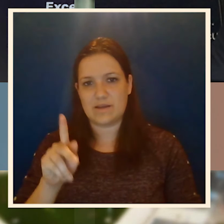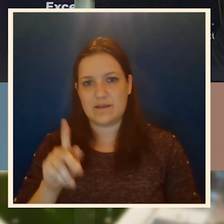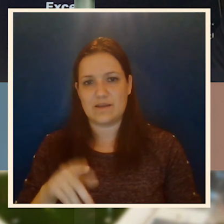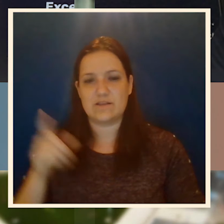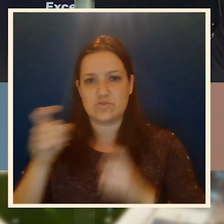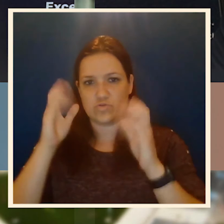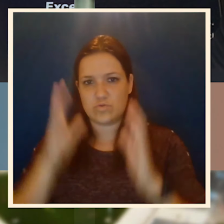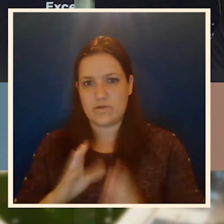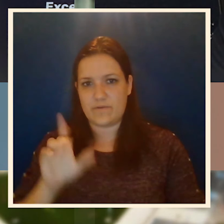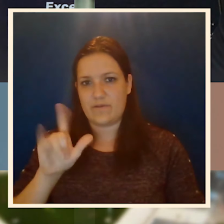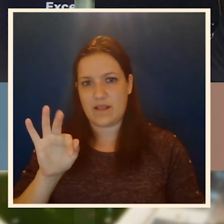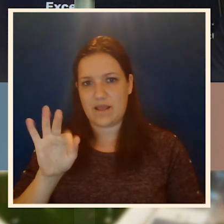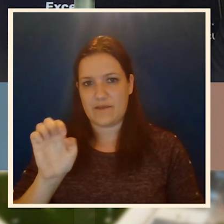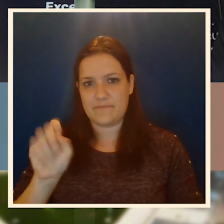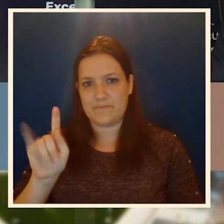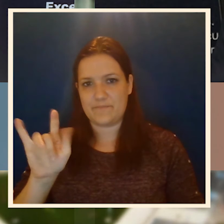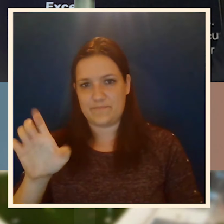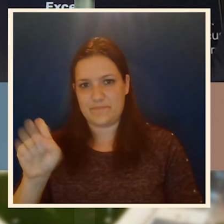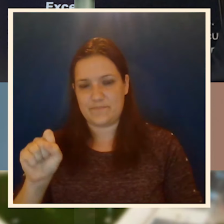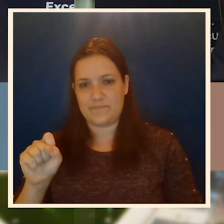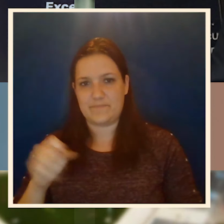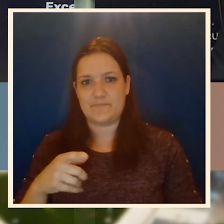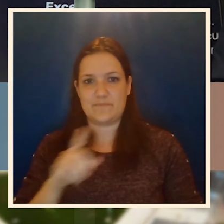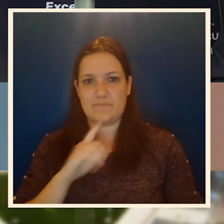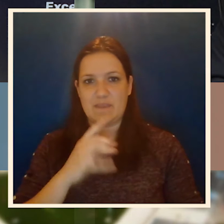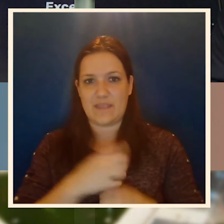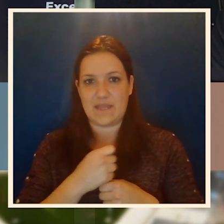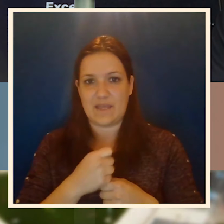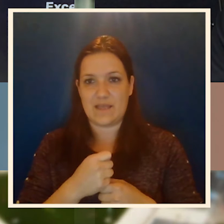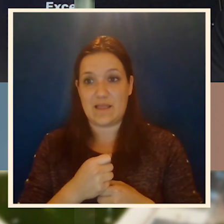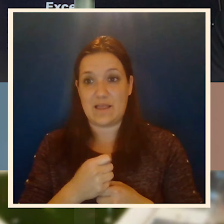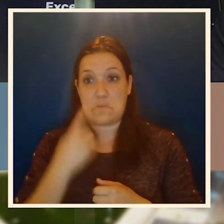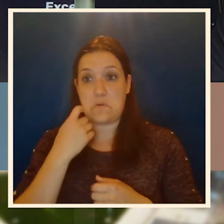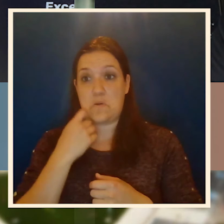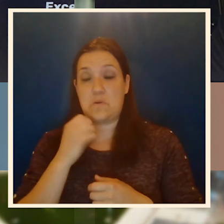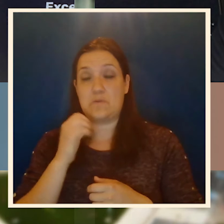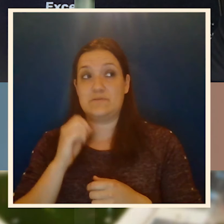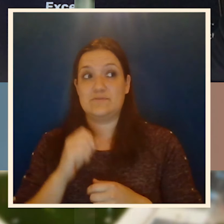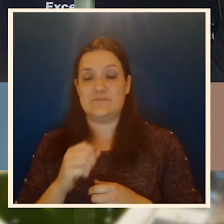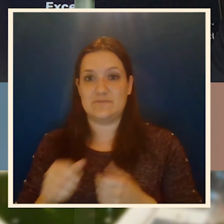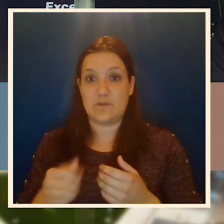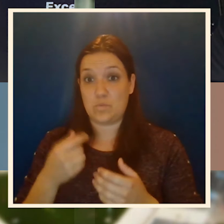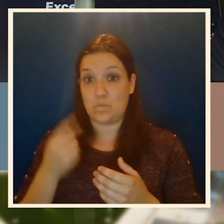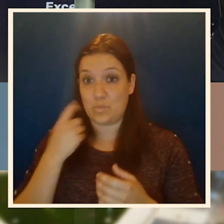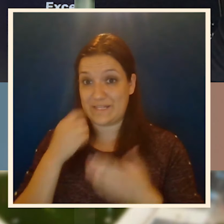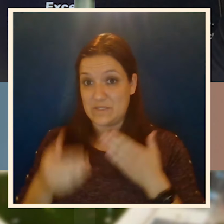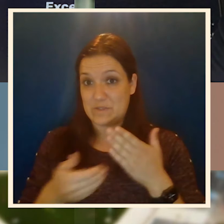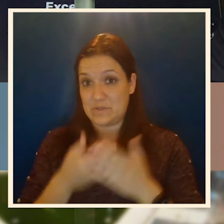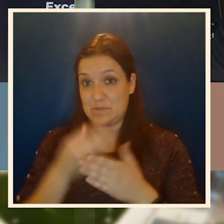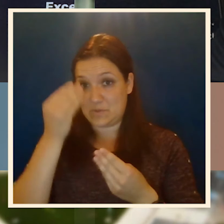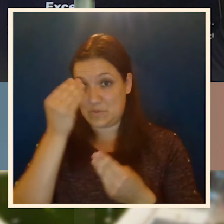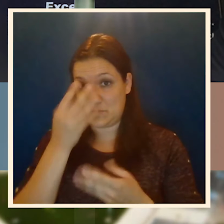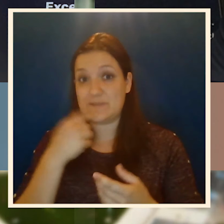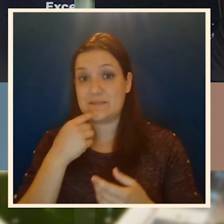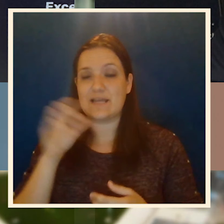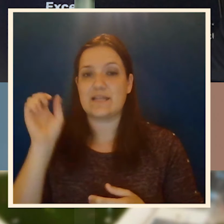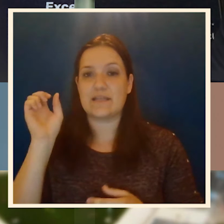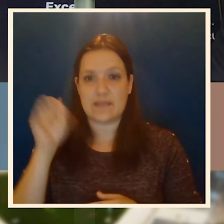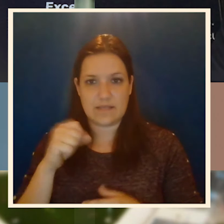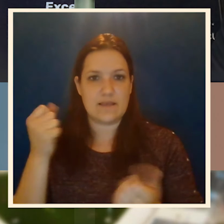director of the Lifestyle Center, to make certain I got the most up-to-date current news. And he pretty much said, yes,